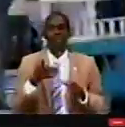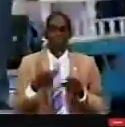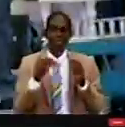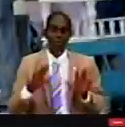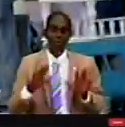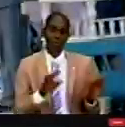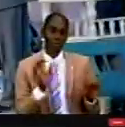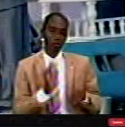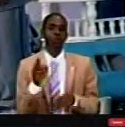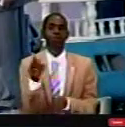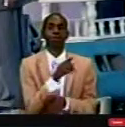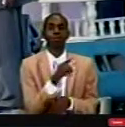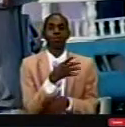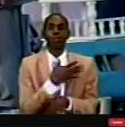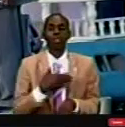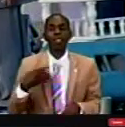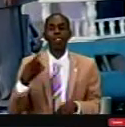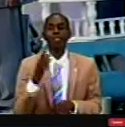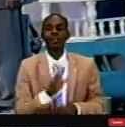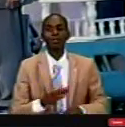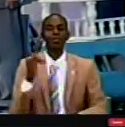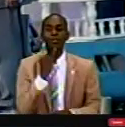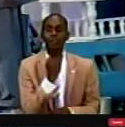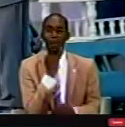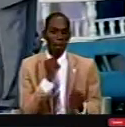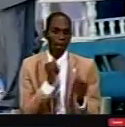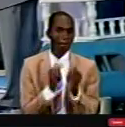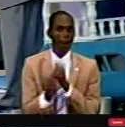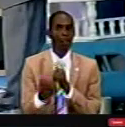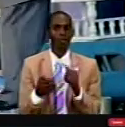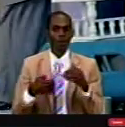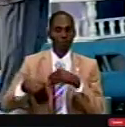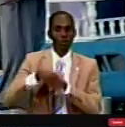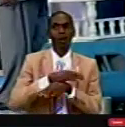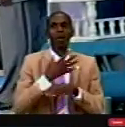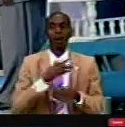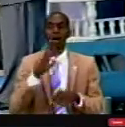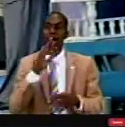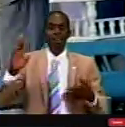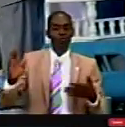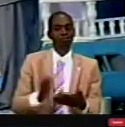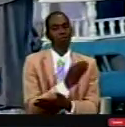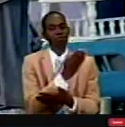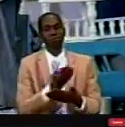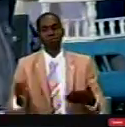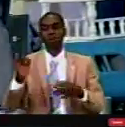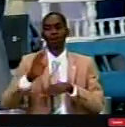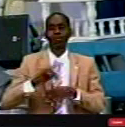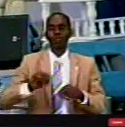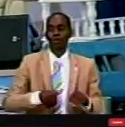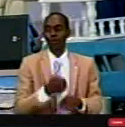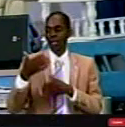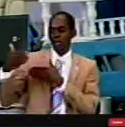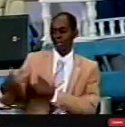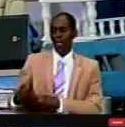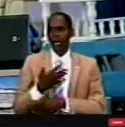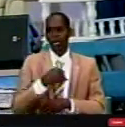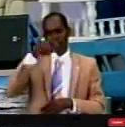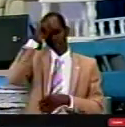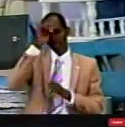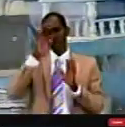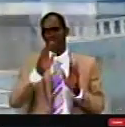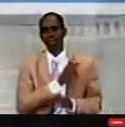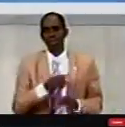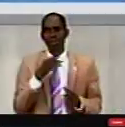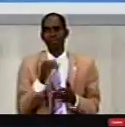of Israel passed over and they were sinking up on the other side and the Pharaoh said you know when somebody installed money against